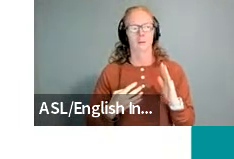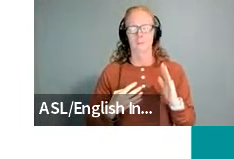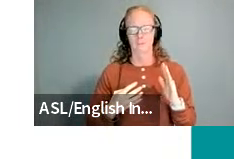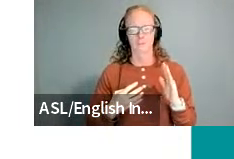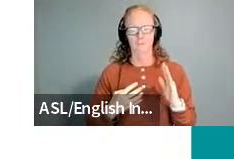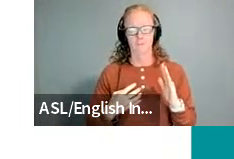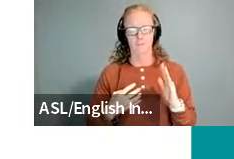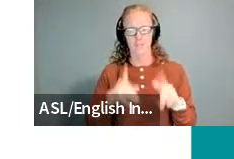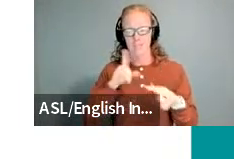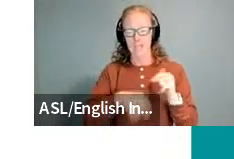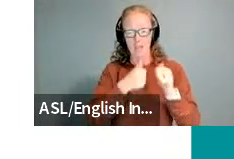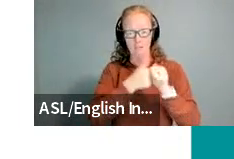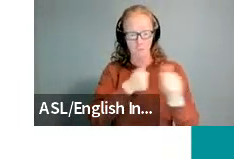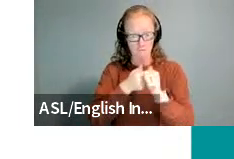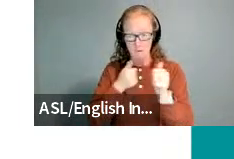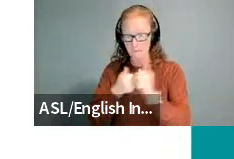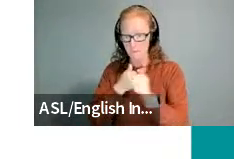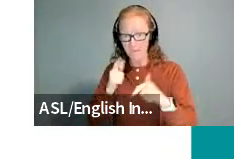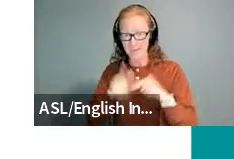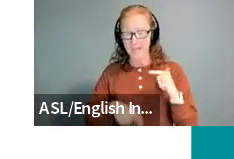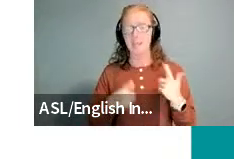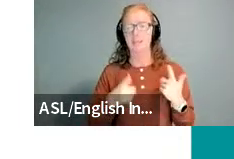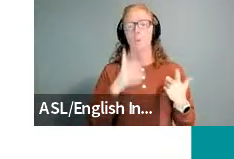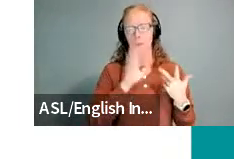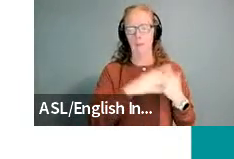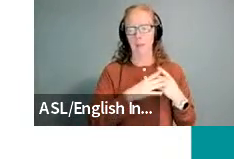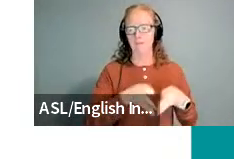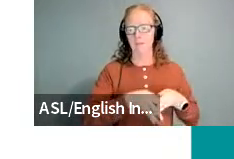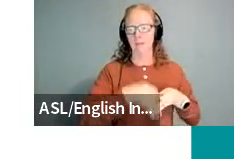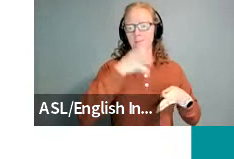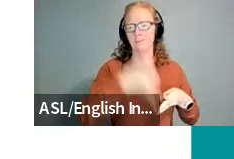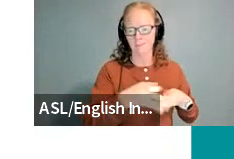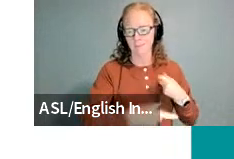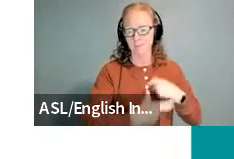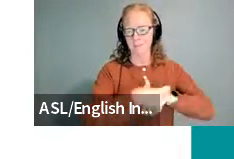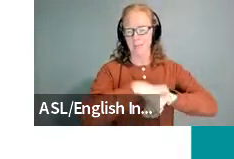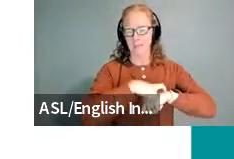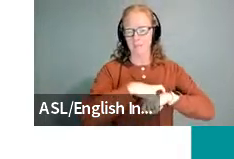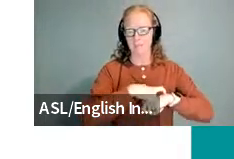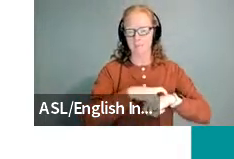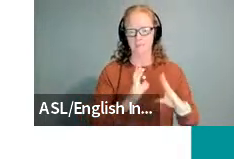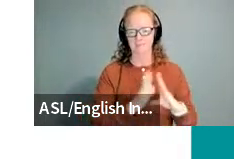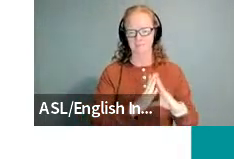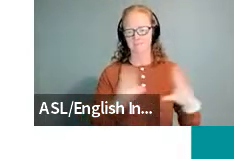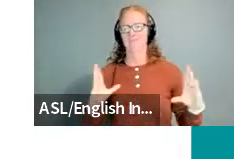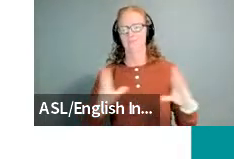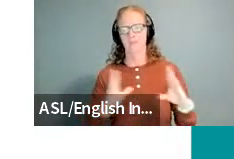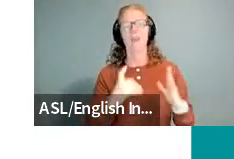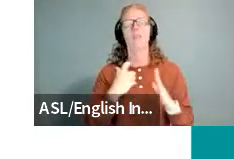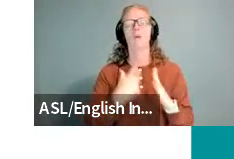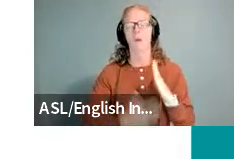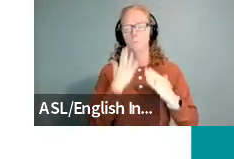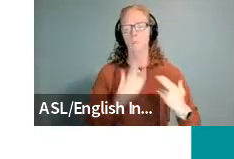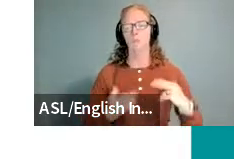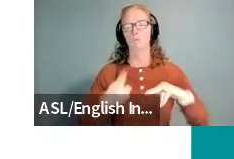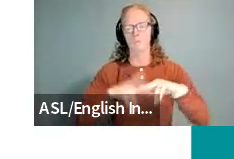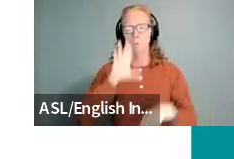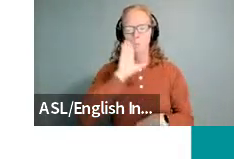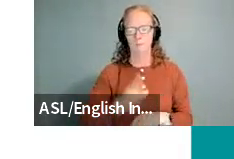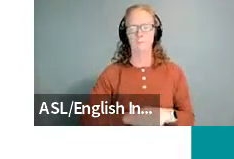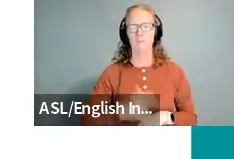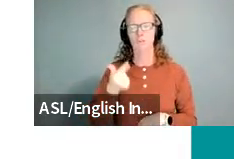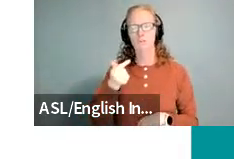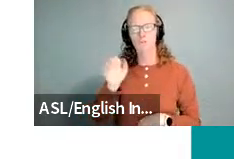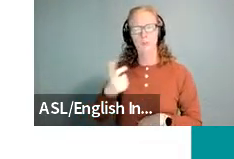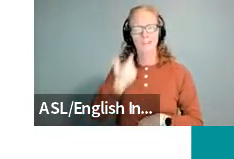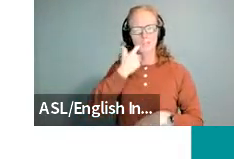avoid all of them, that's where you start to see the cost really, grow. And that's kind of getting to what Greg was